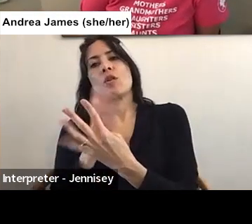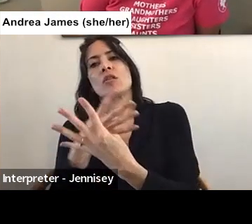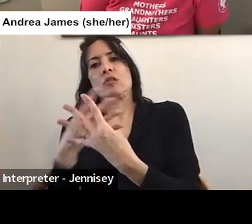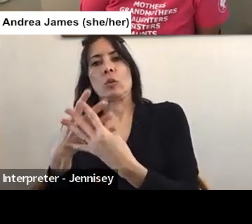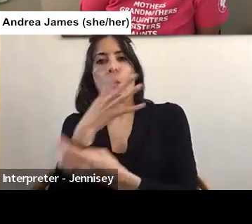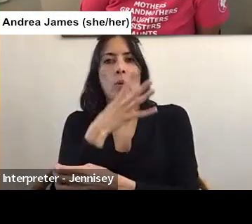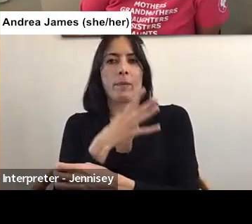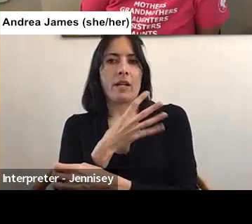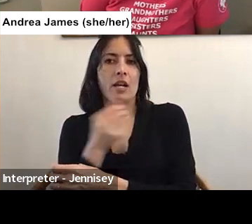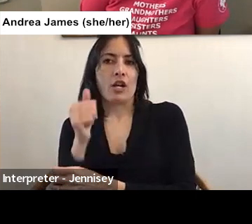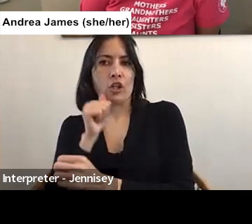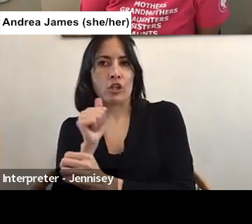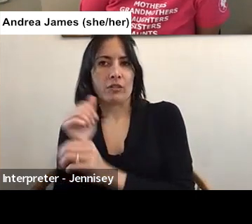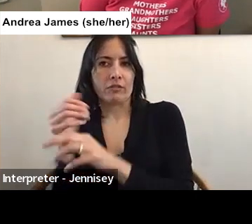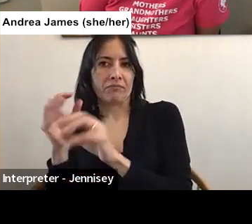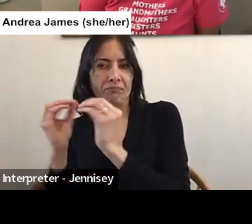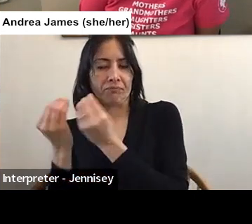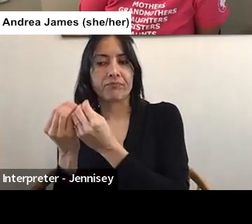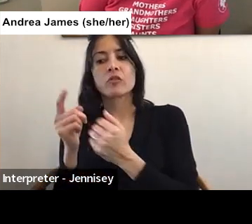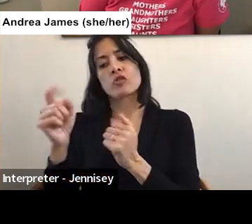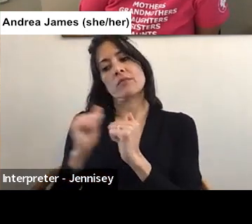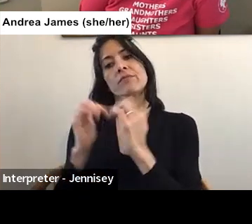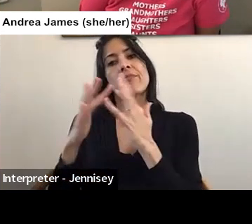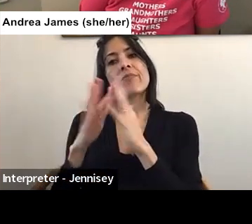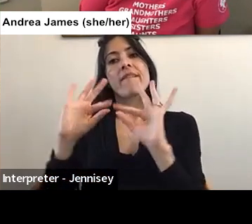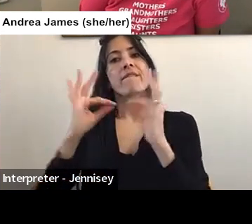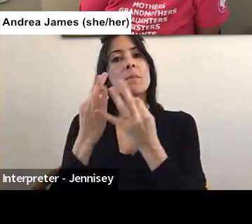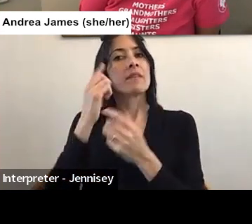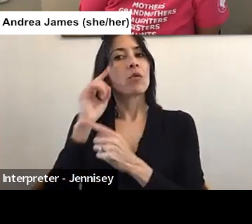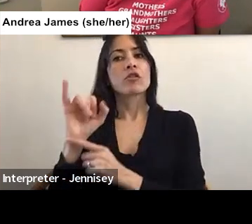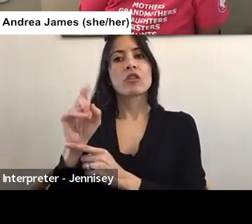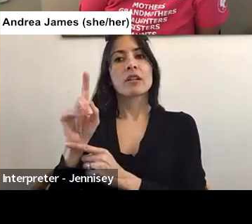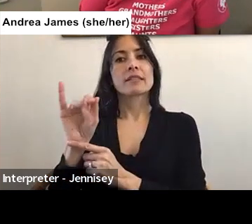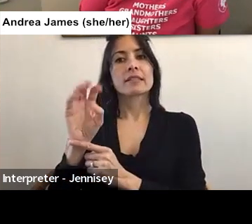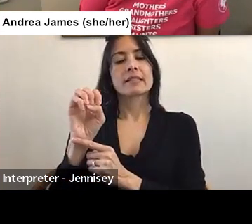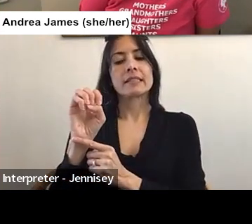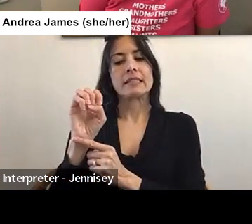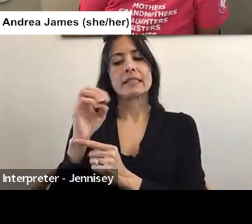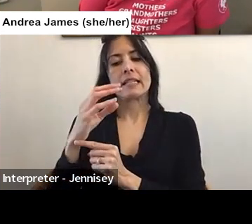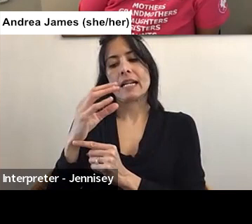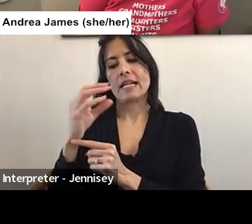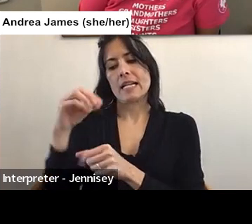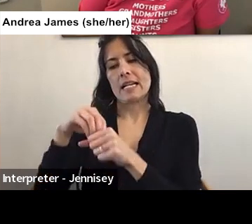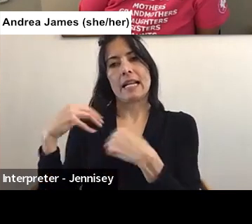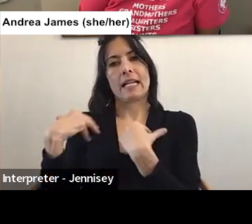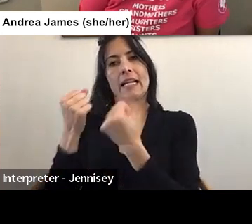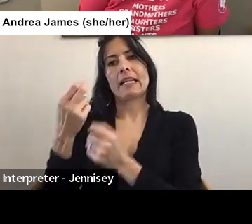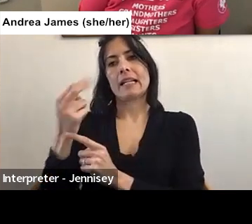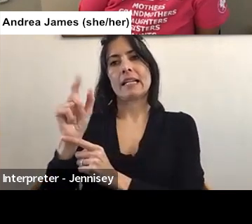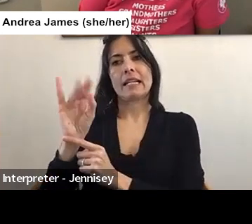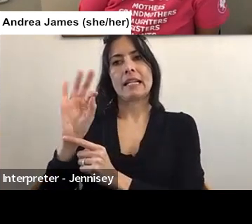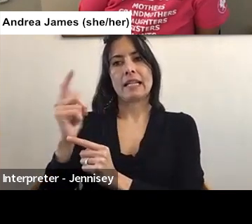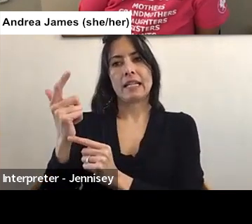Girls, founder of Families for Justice as Healing, author of Upper Bunkies